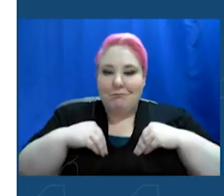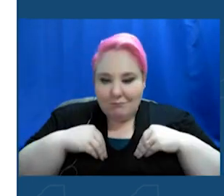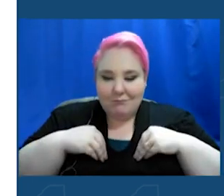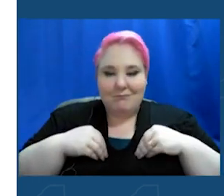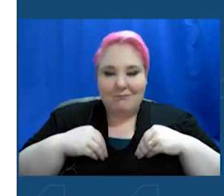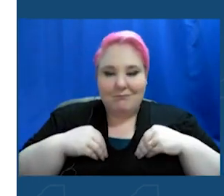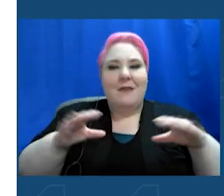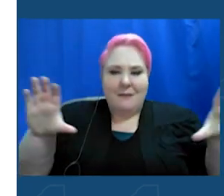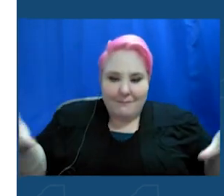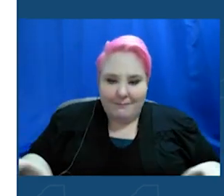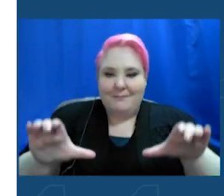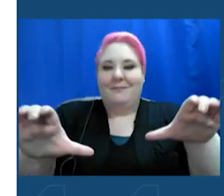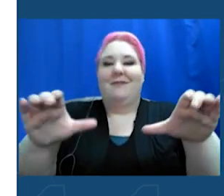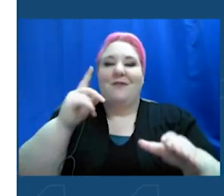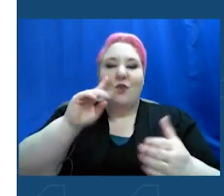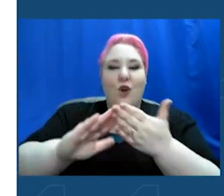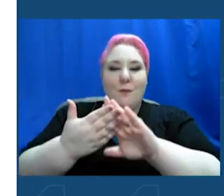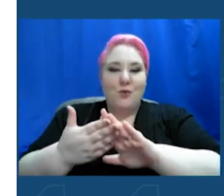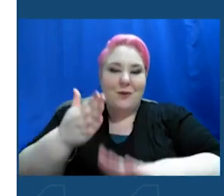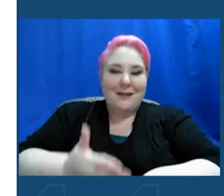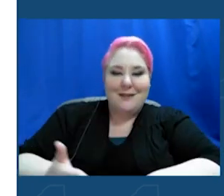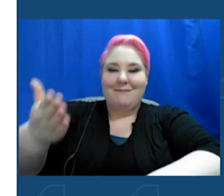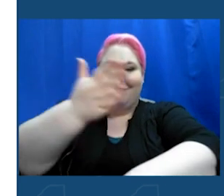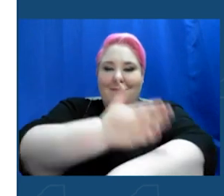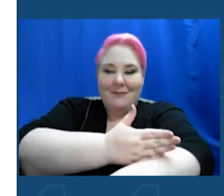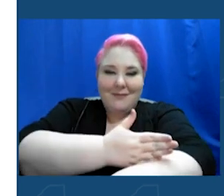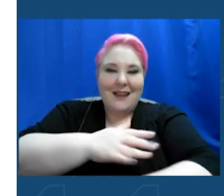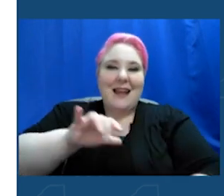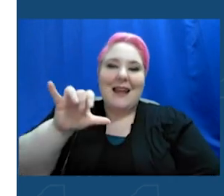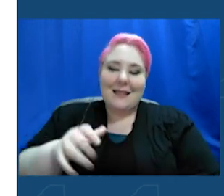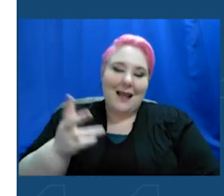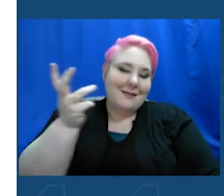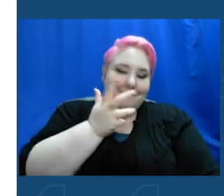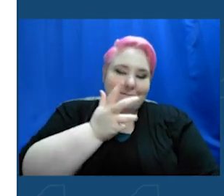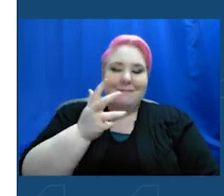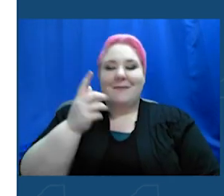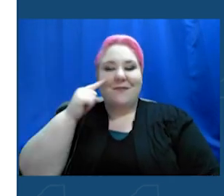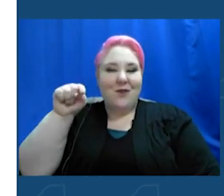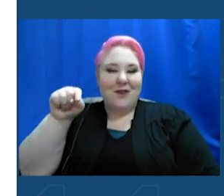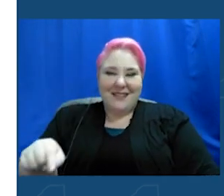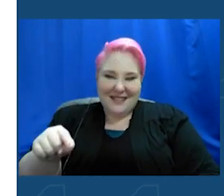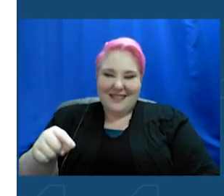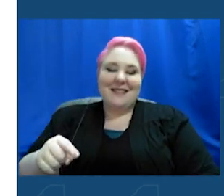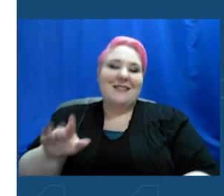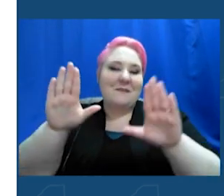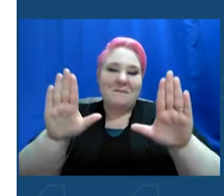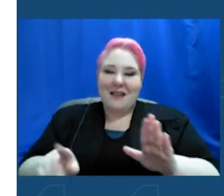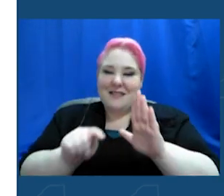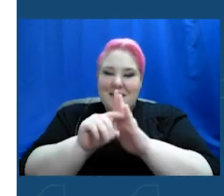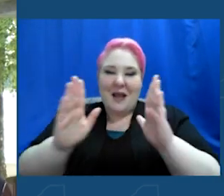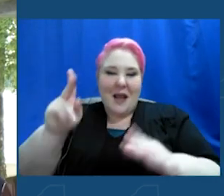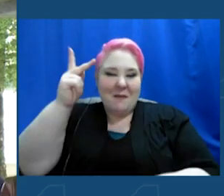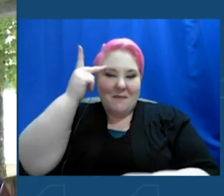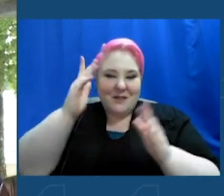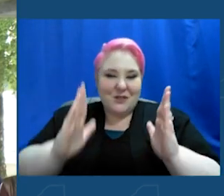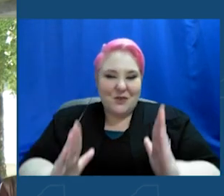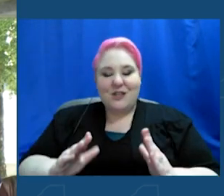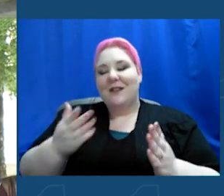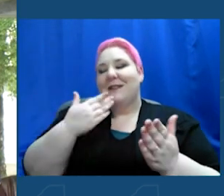make communities better off. That's the hallmark of this amazing administration. So thank you. Let's give the governor another big round of applause.